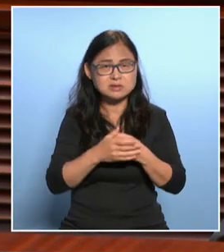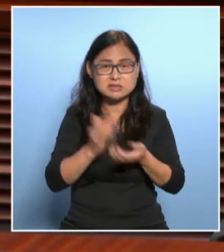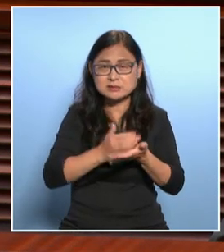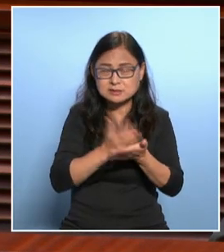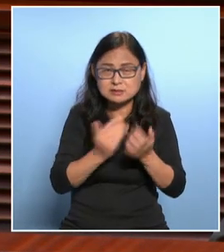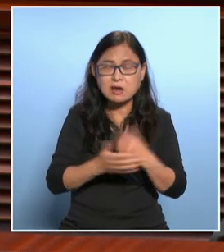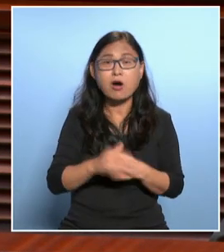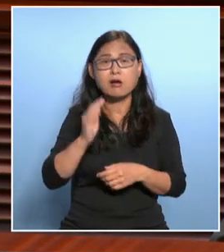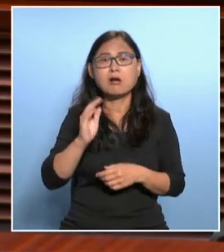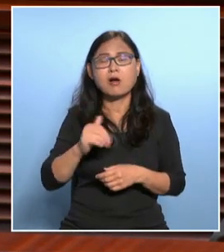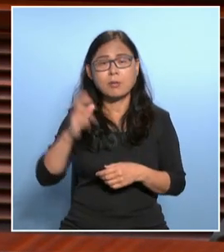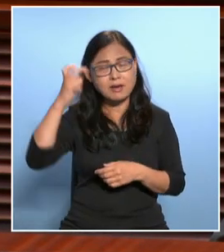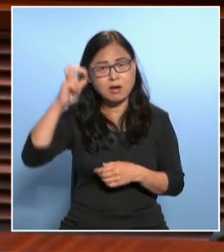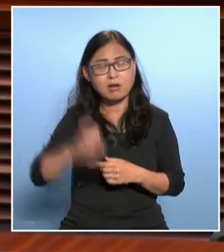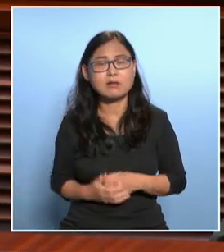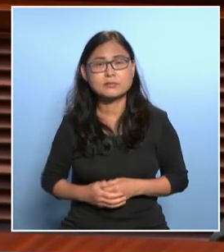it is